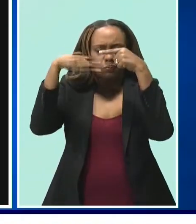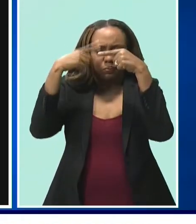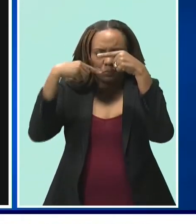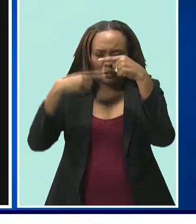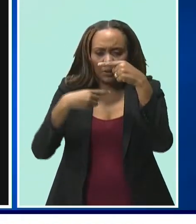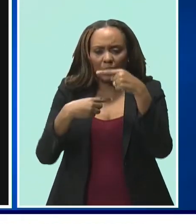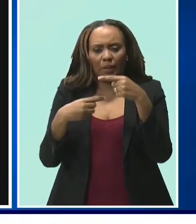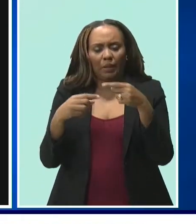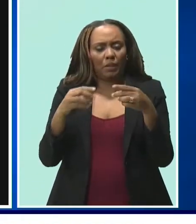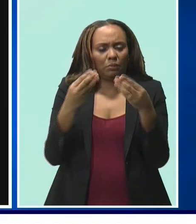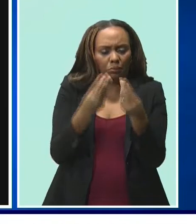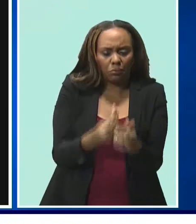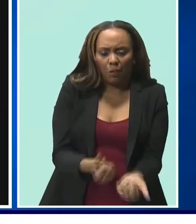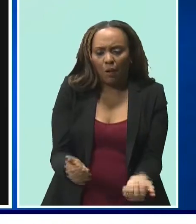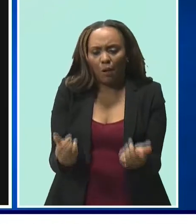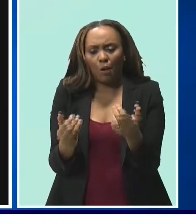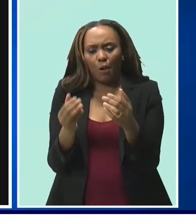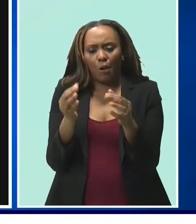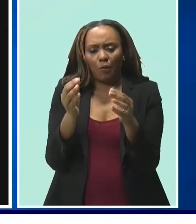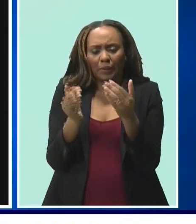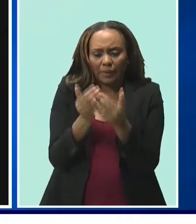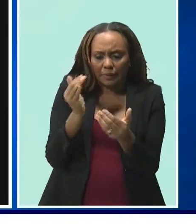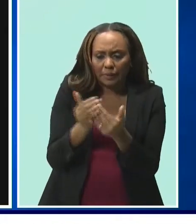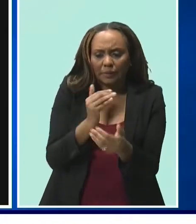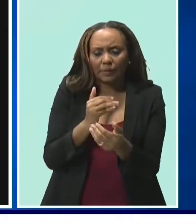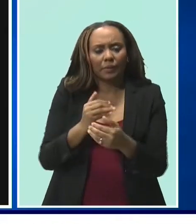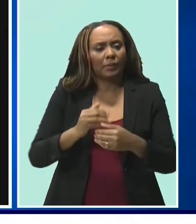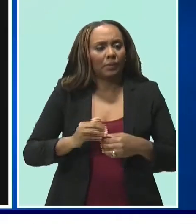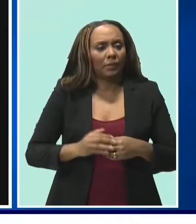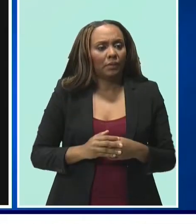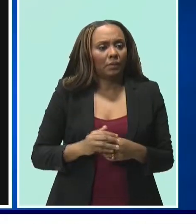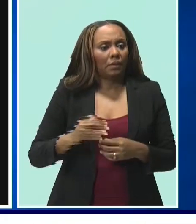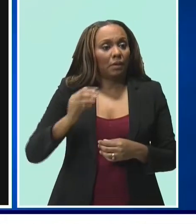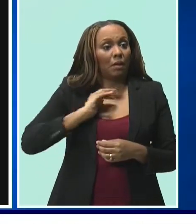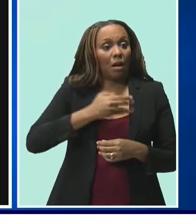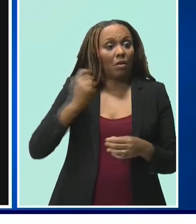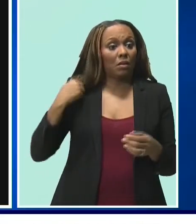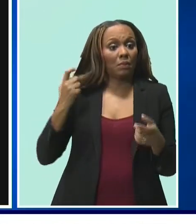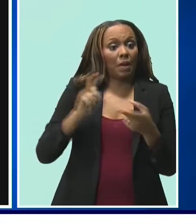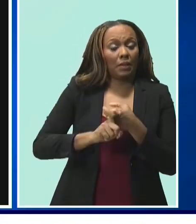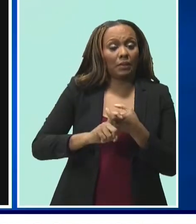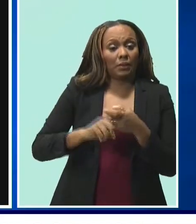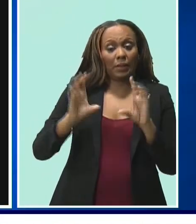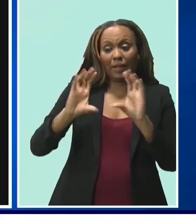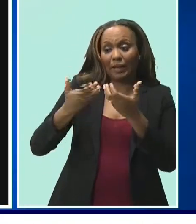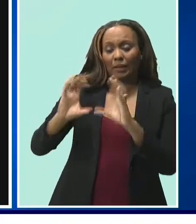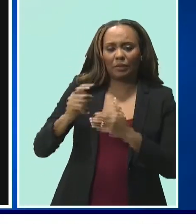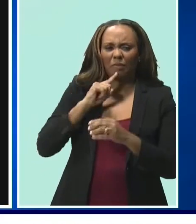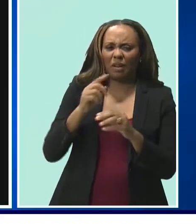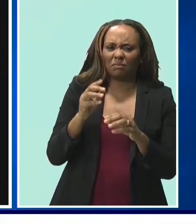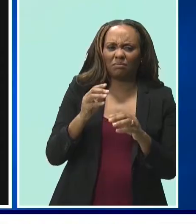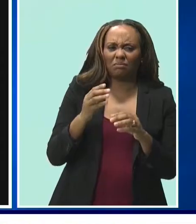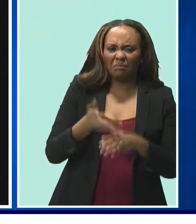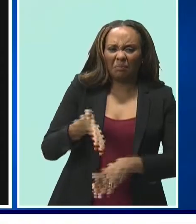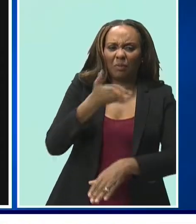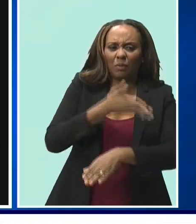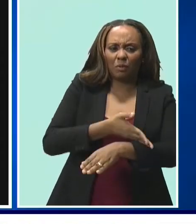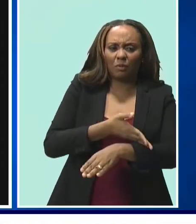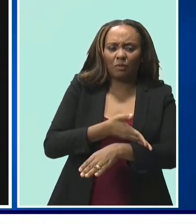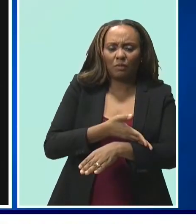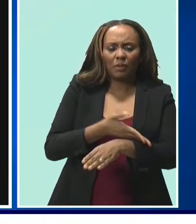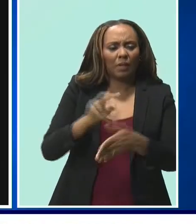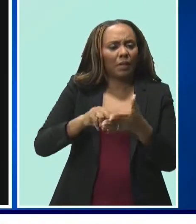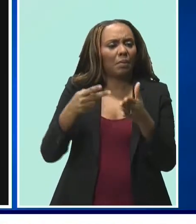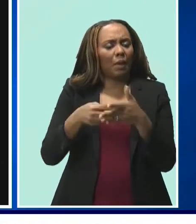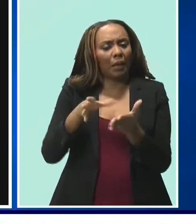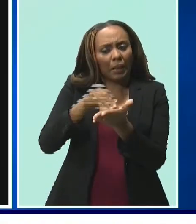one language. Our Spanish classes for children will significantly improve your child's cognitive abilities, optimize their learning